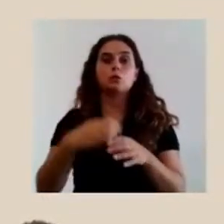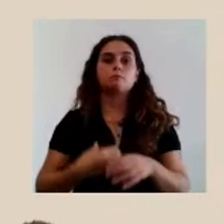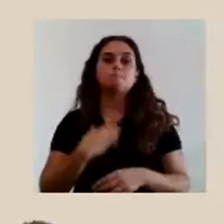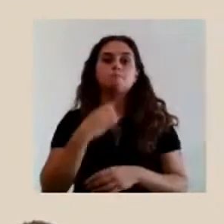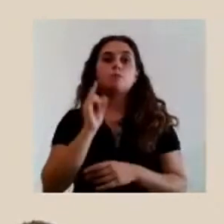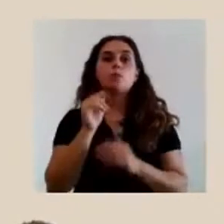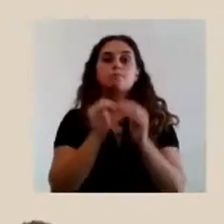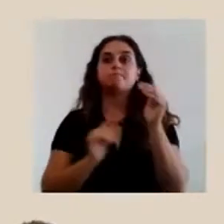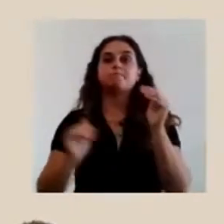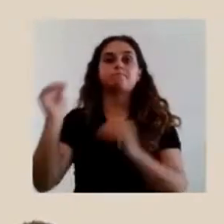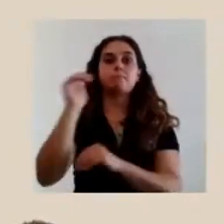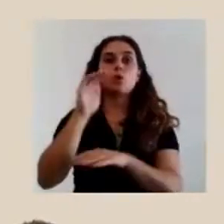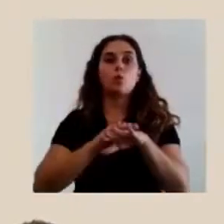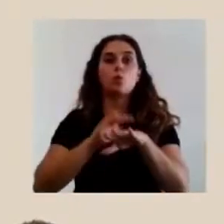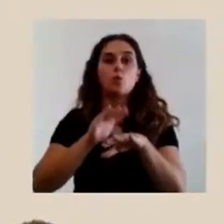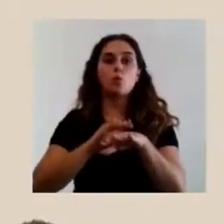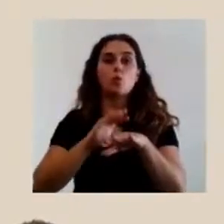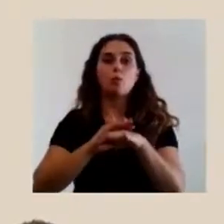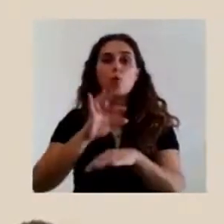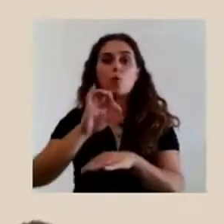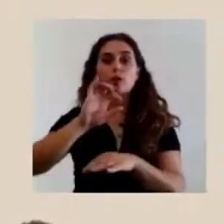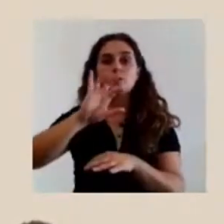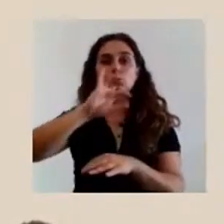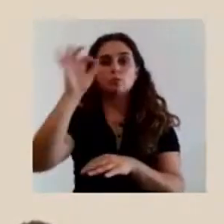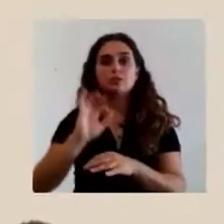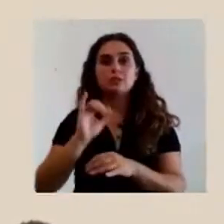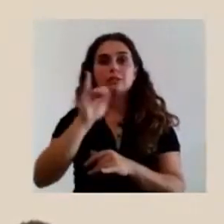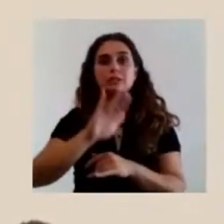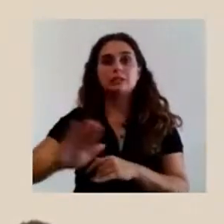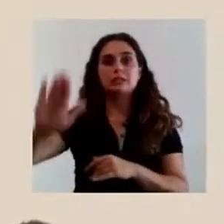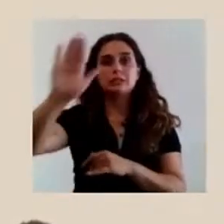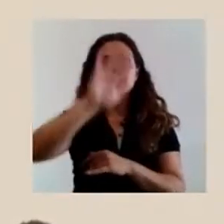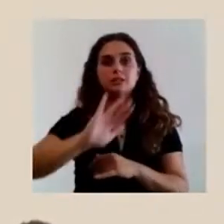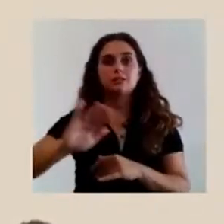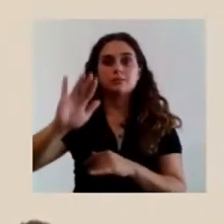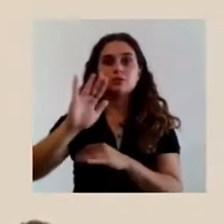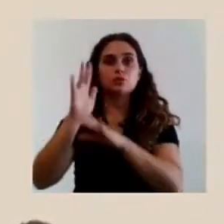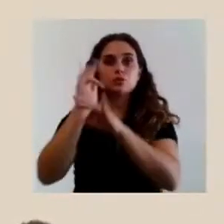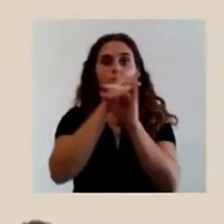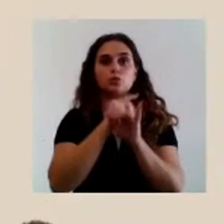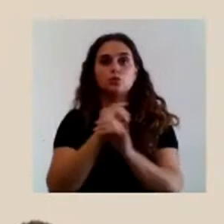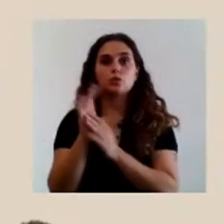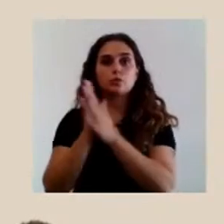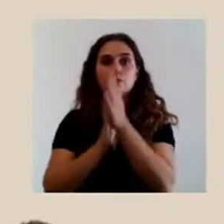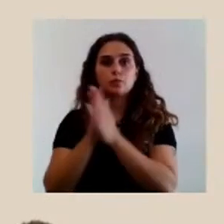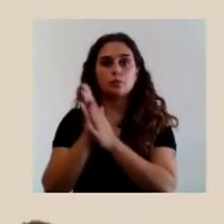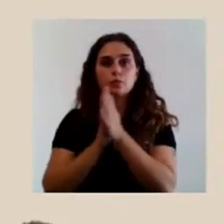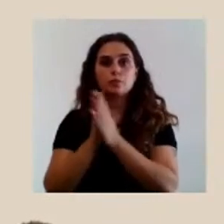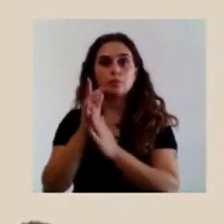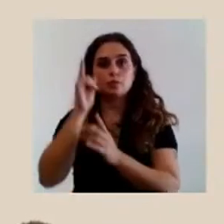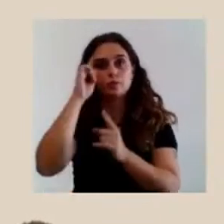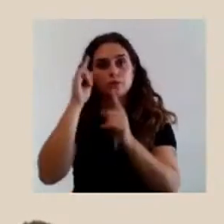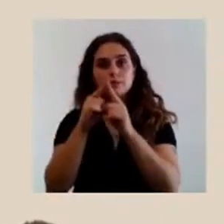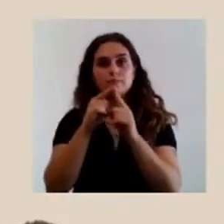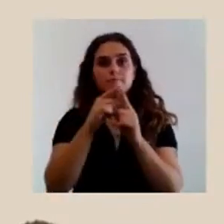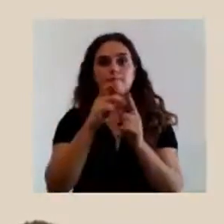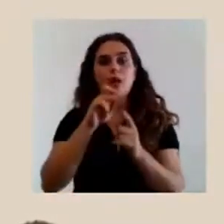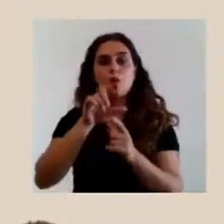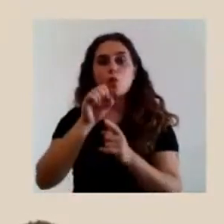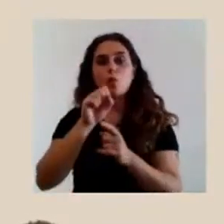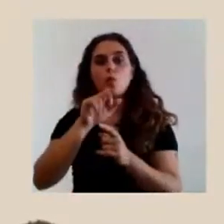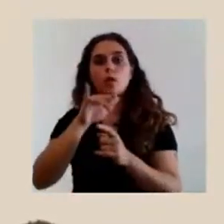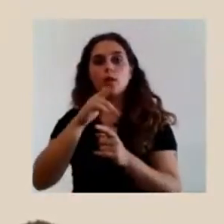rate was because at least 80% of images from 2 of the 3 data sets used to train the algorithm